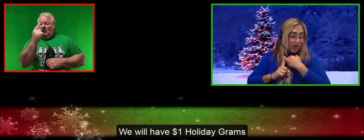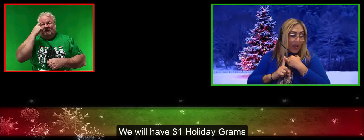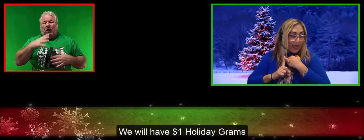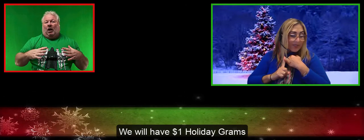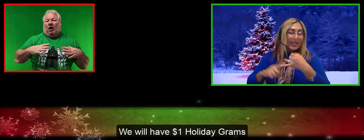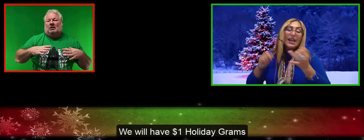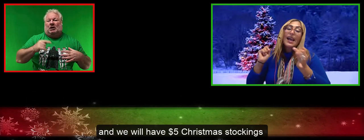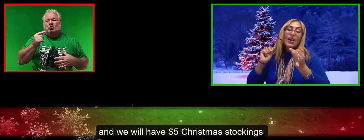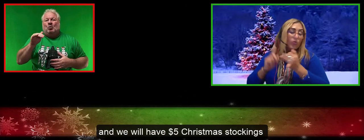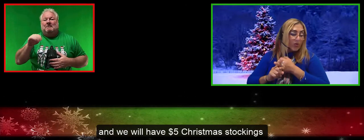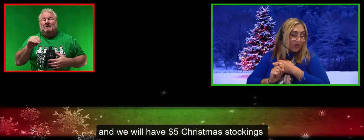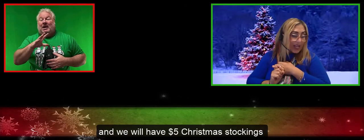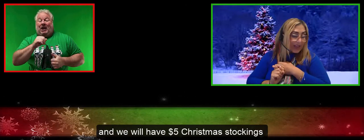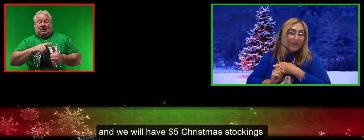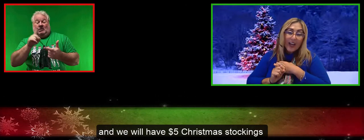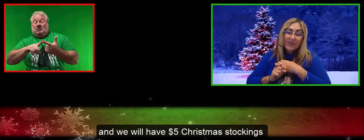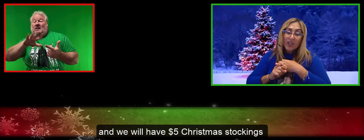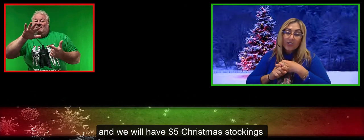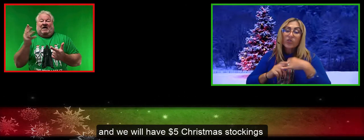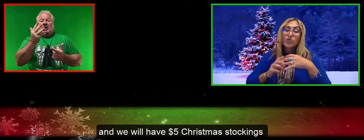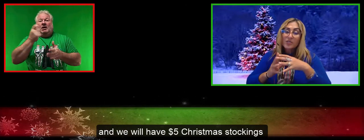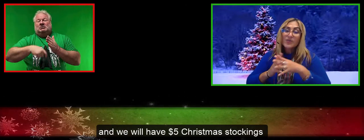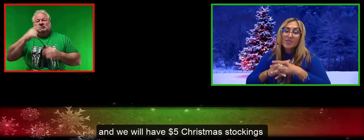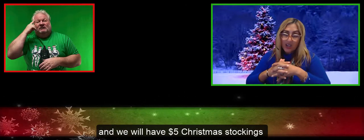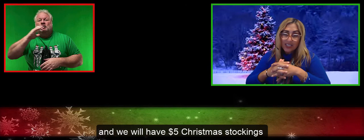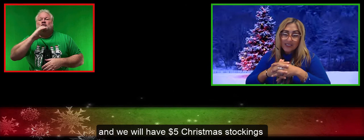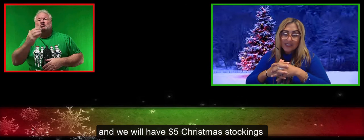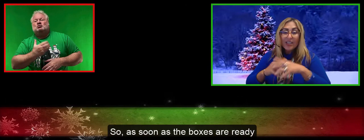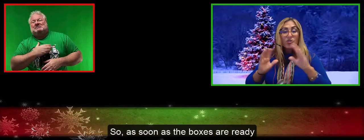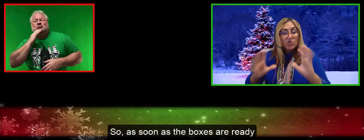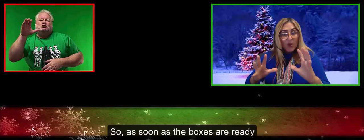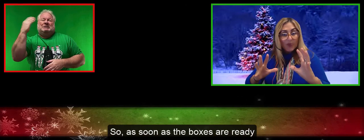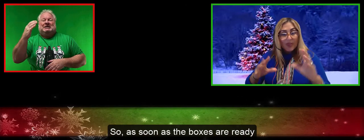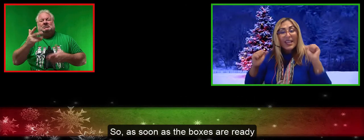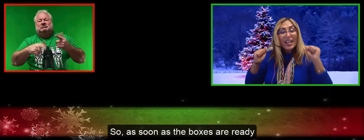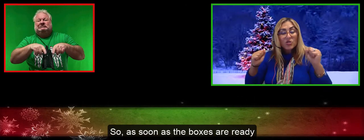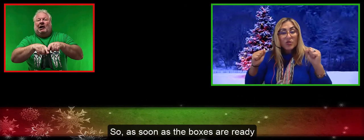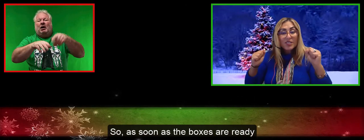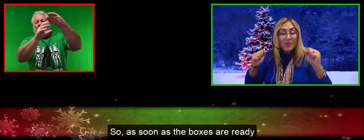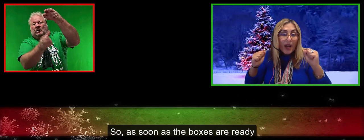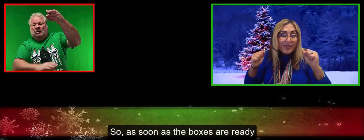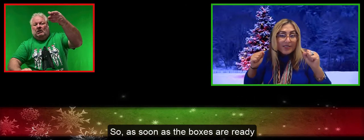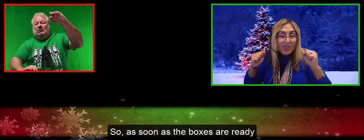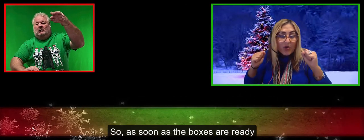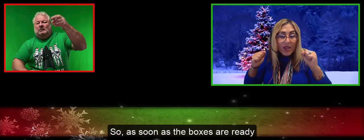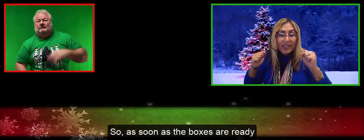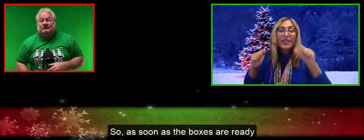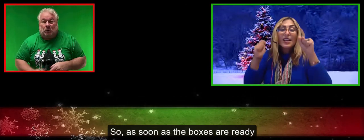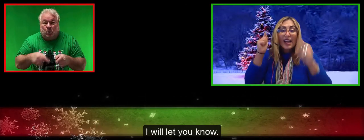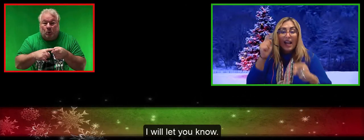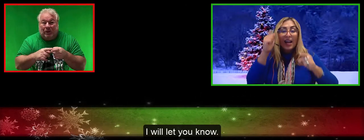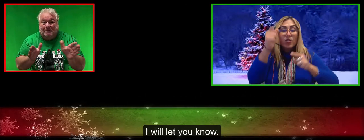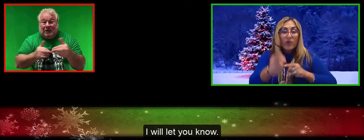holiday grams and we will have $5 Christmas stockings. So, as soon as the boxes are